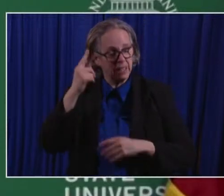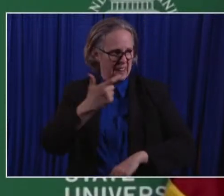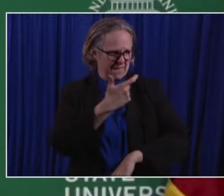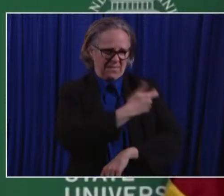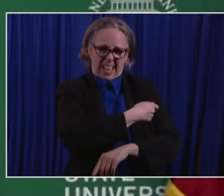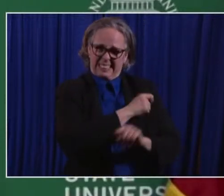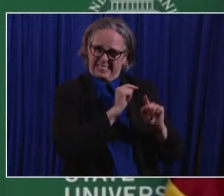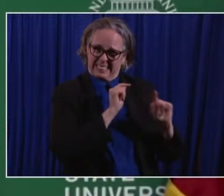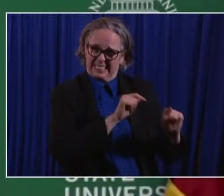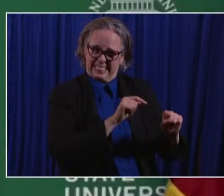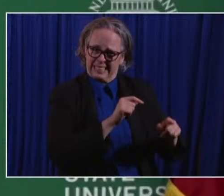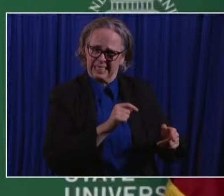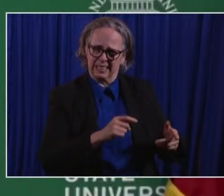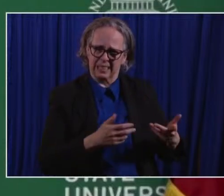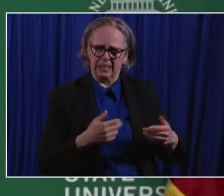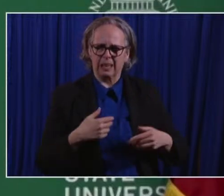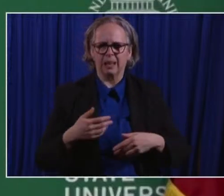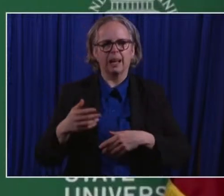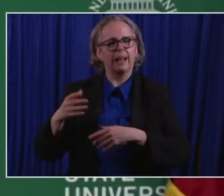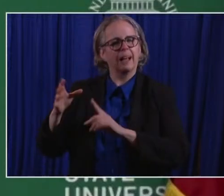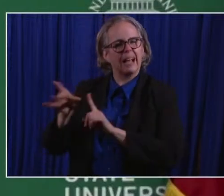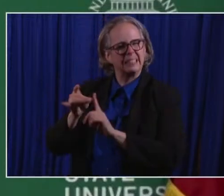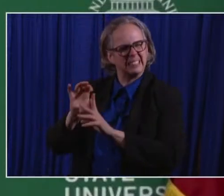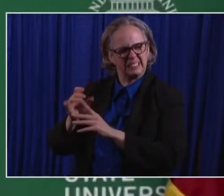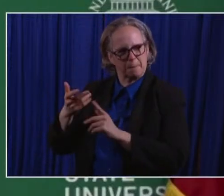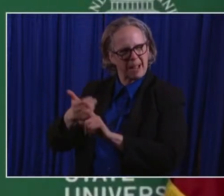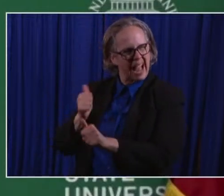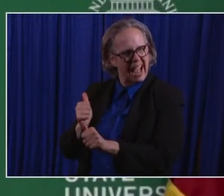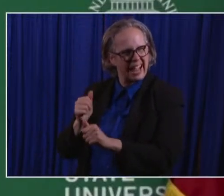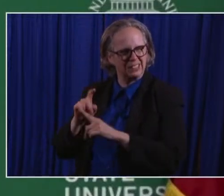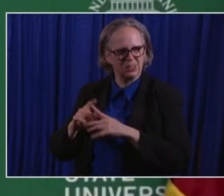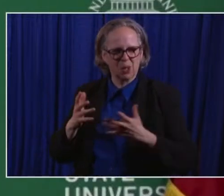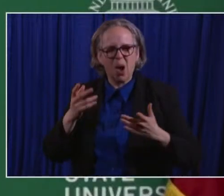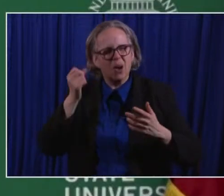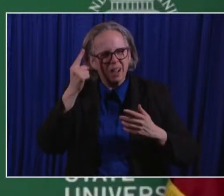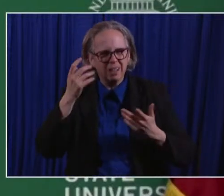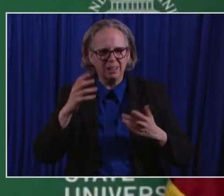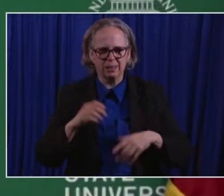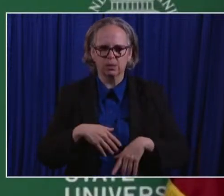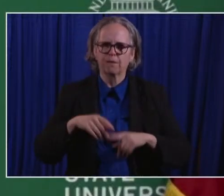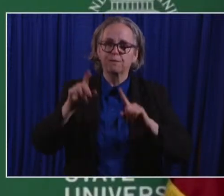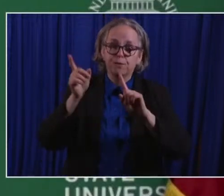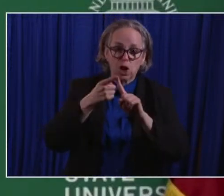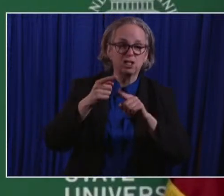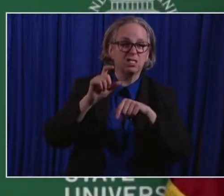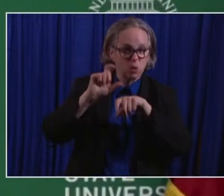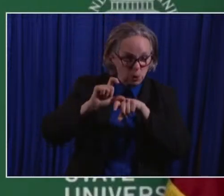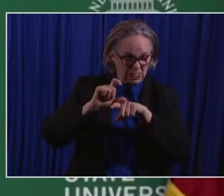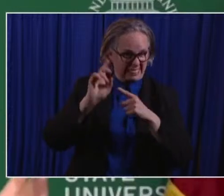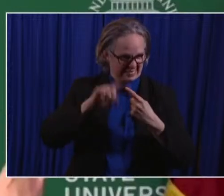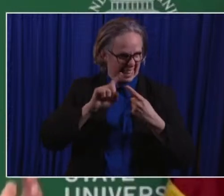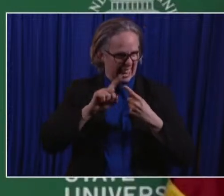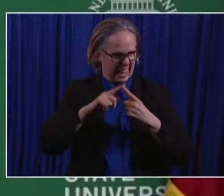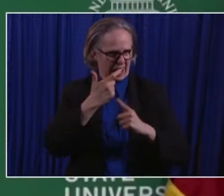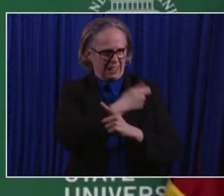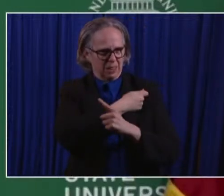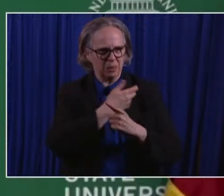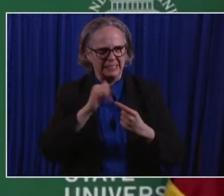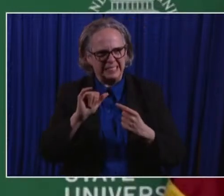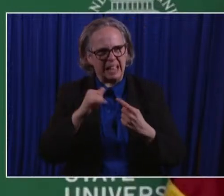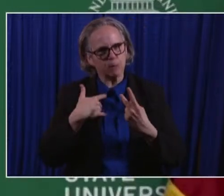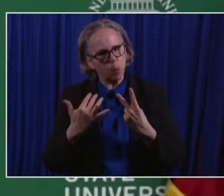first dose, let's say it's Pfizer, first dose, and when you get the full immunity. And so you're not going to see the full effect, for 6 weeks or